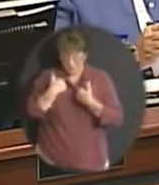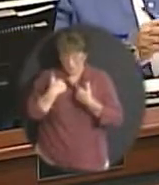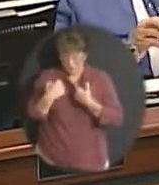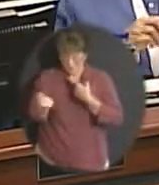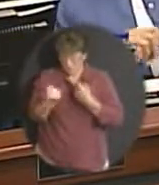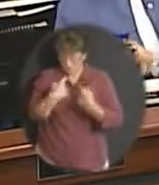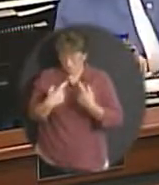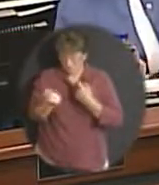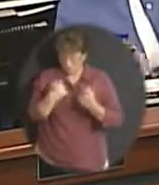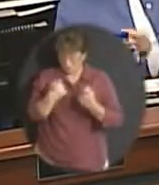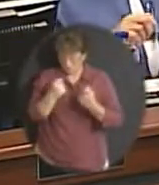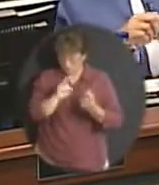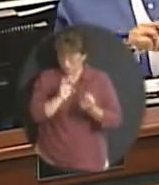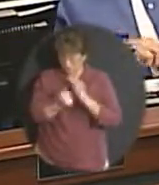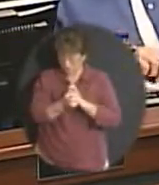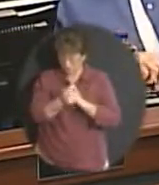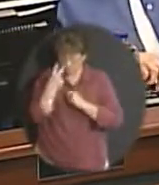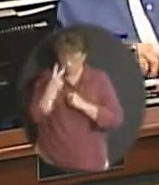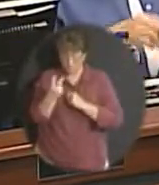now.